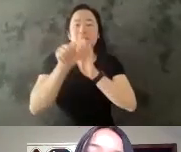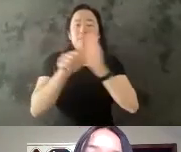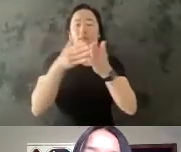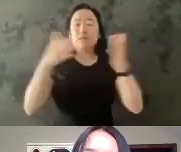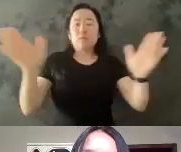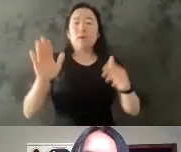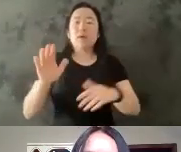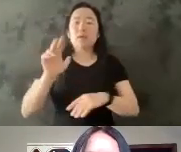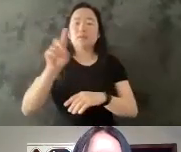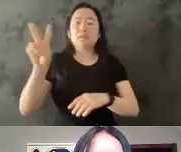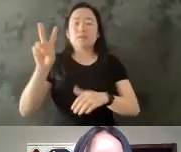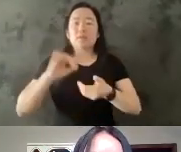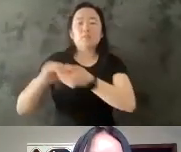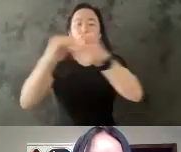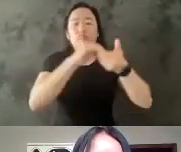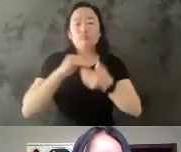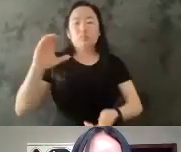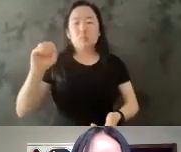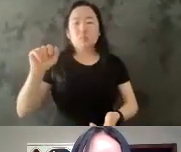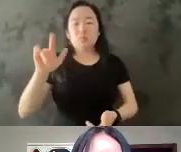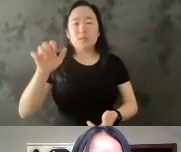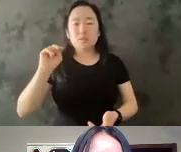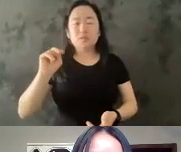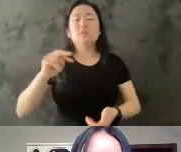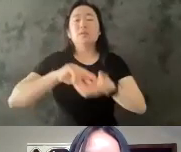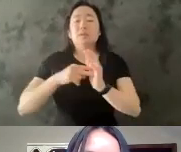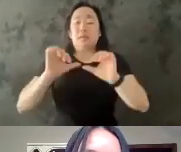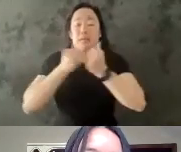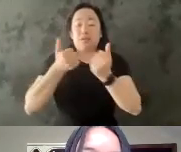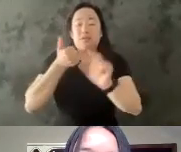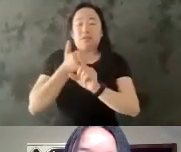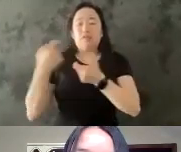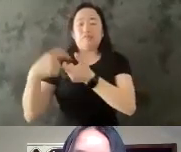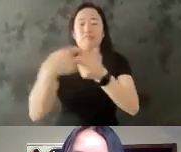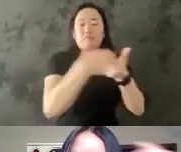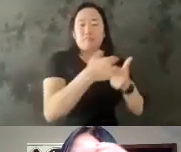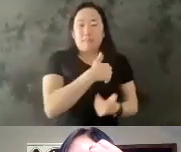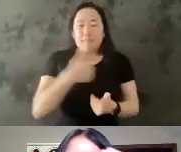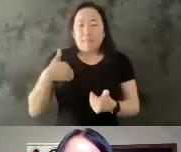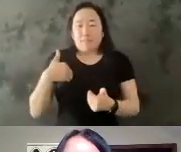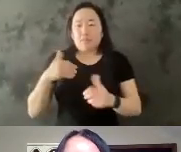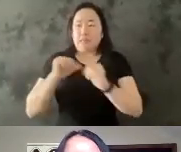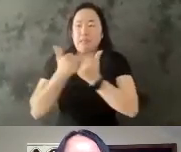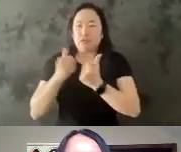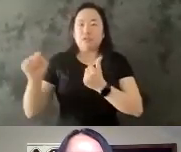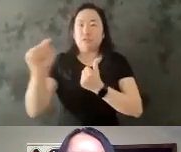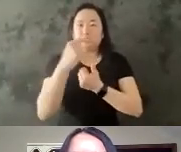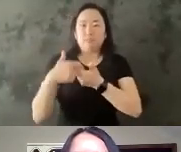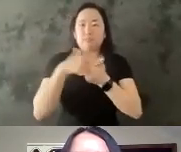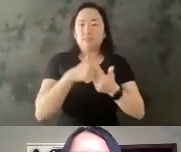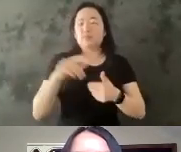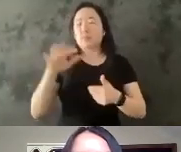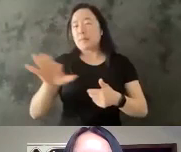Minnesota, which means that we're actually a member-based agency. So we have about 90 member agencies across the entire state who